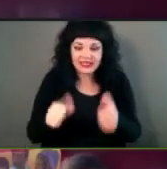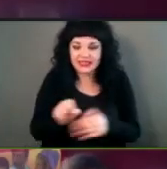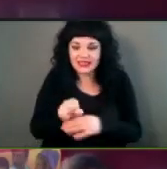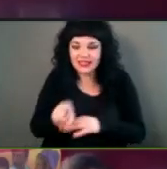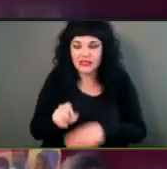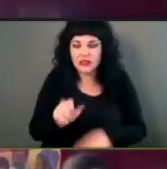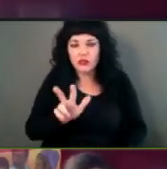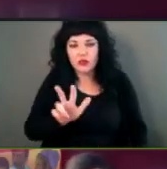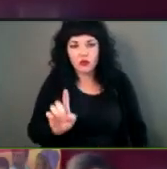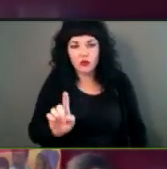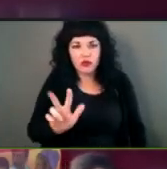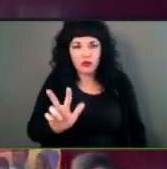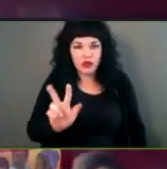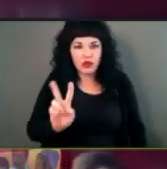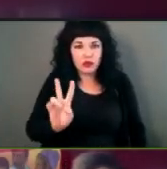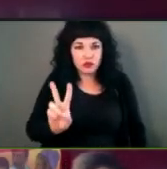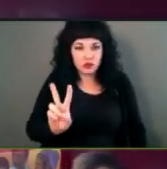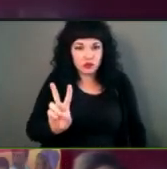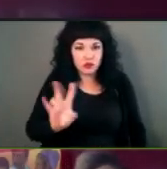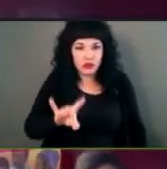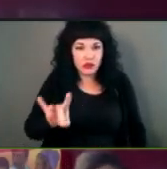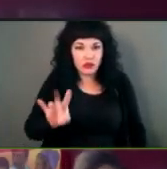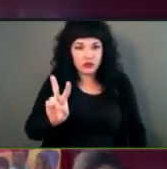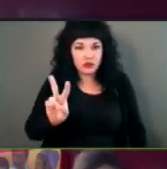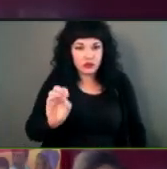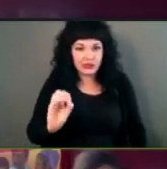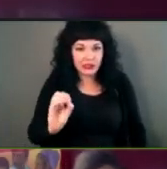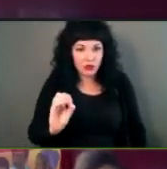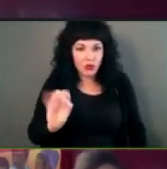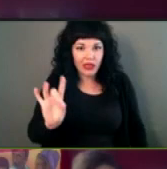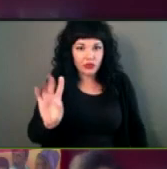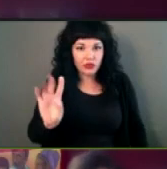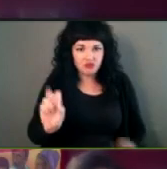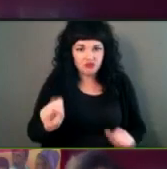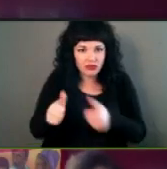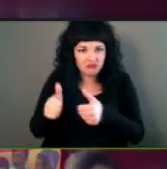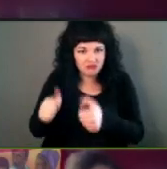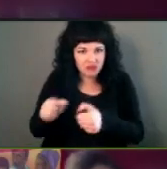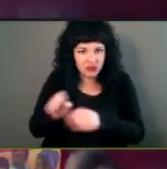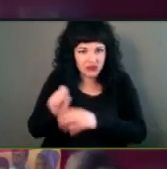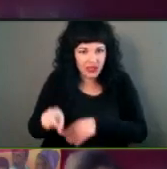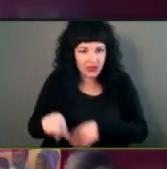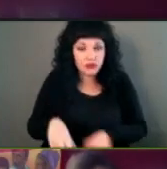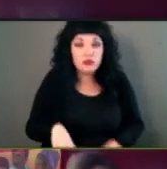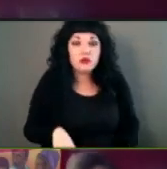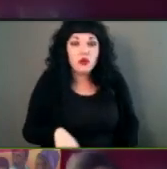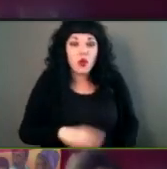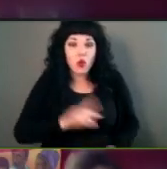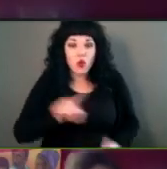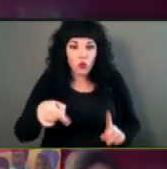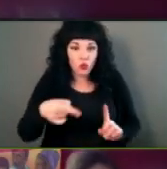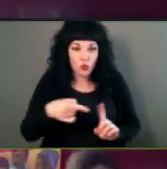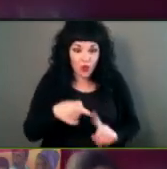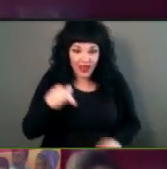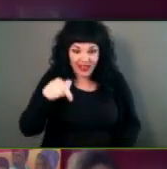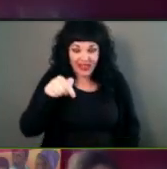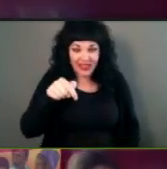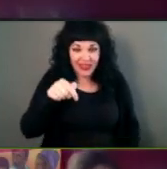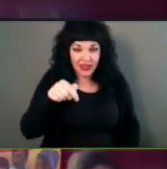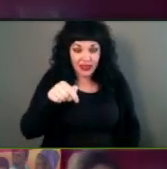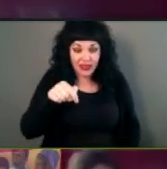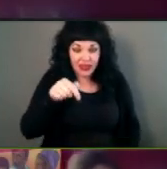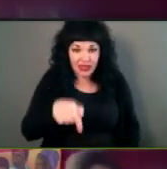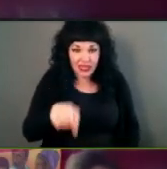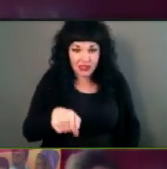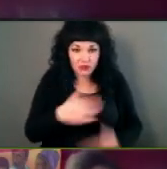313-288-2082. After this segment, we will move into hearing from our allies, because all struggle needs